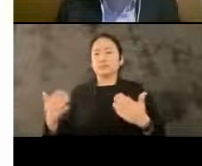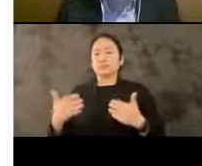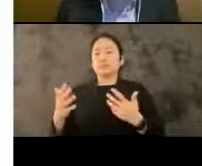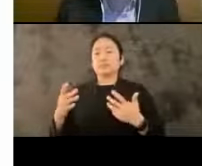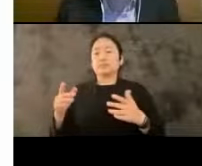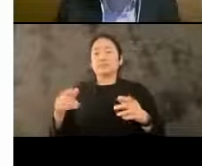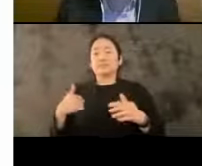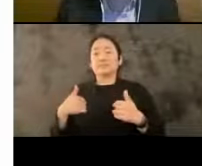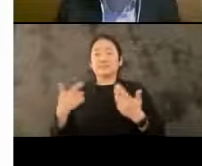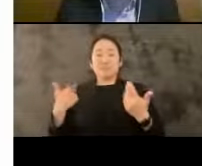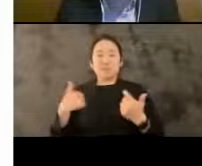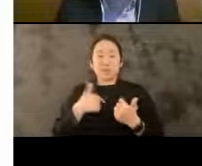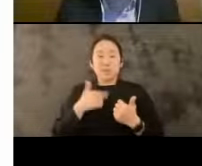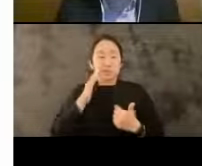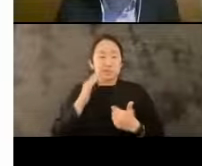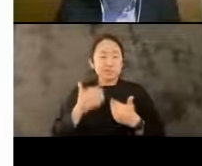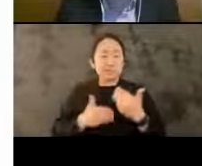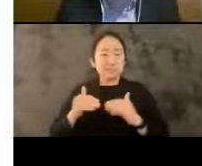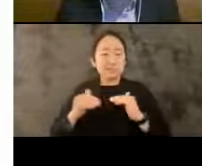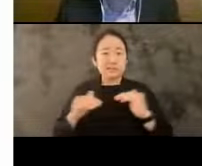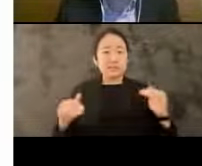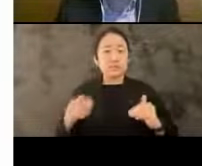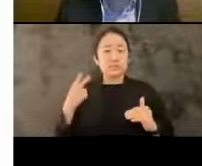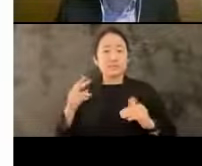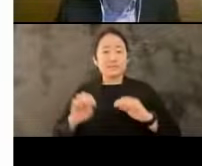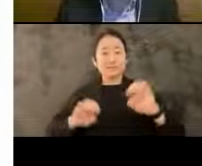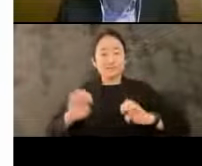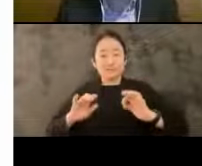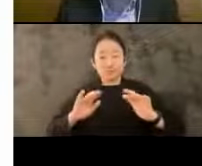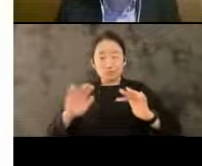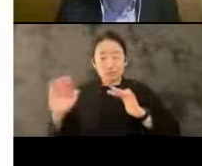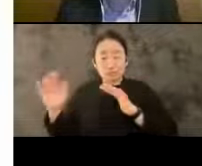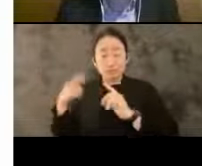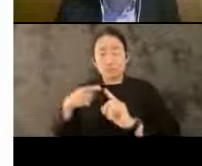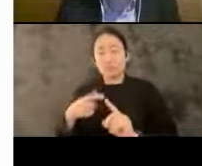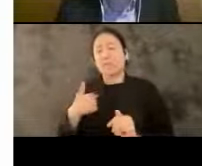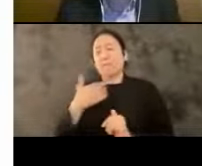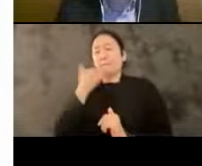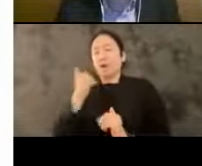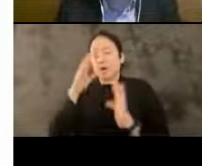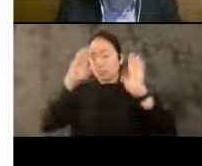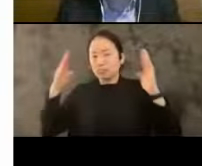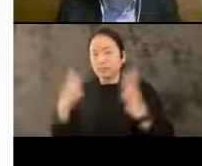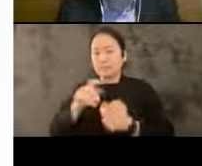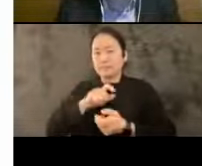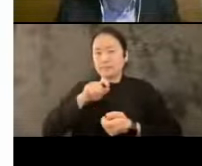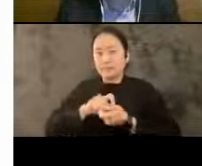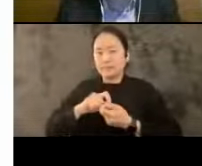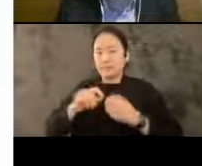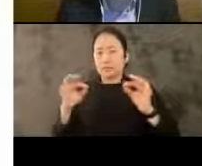2 evaluation, we will have a little better range of cost for the